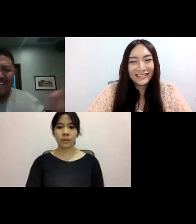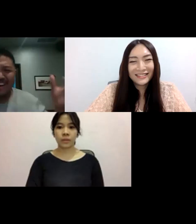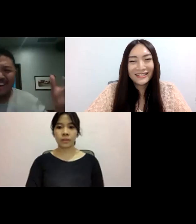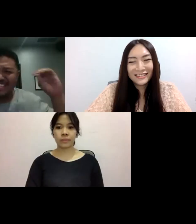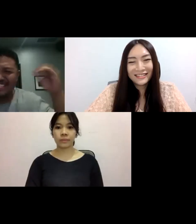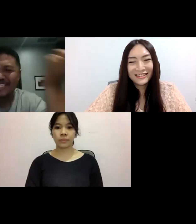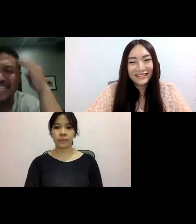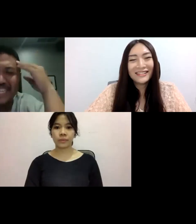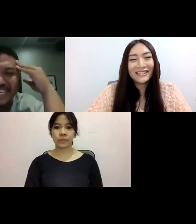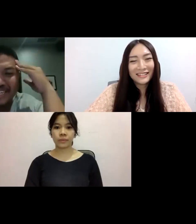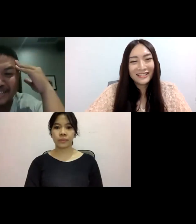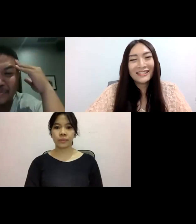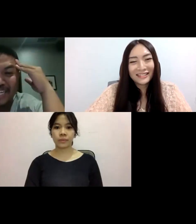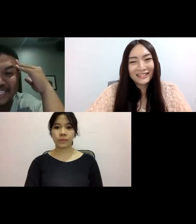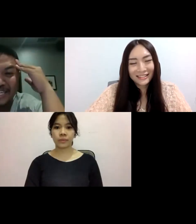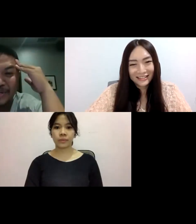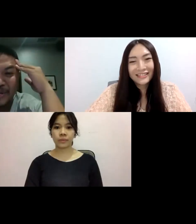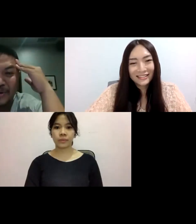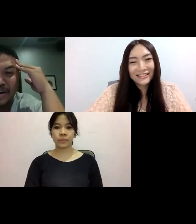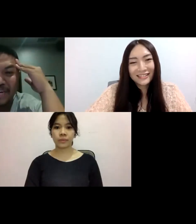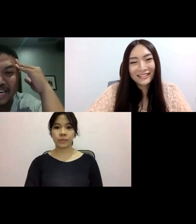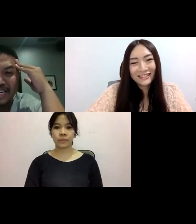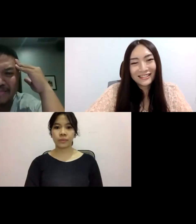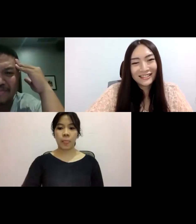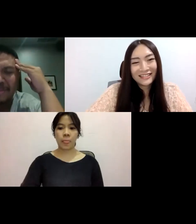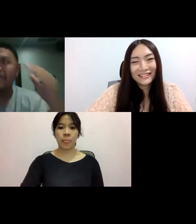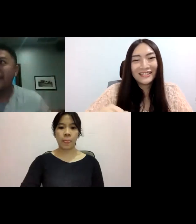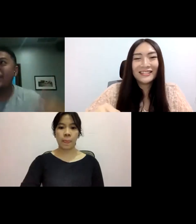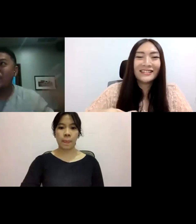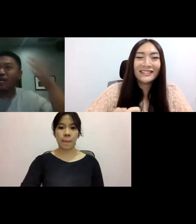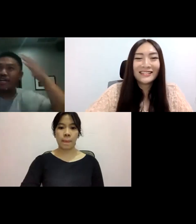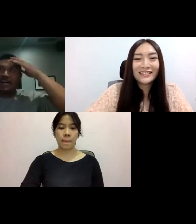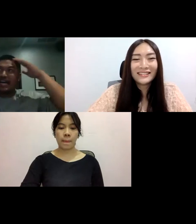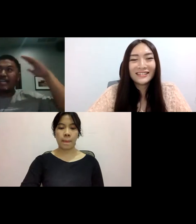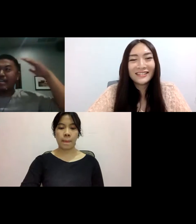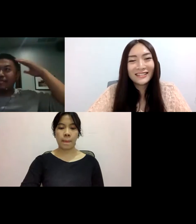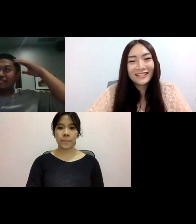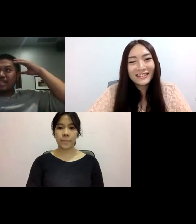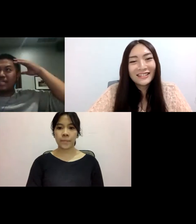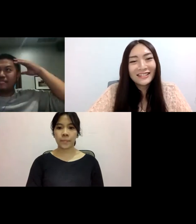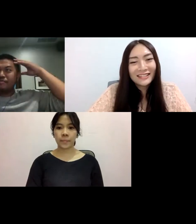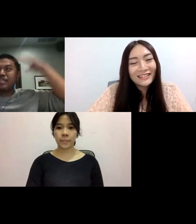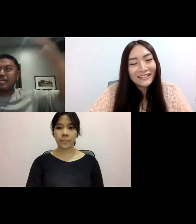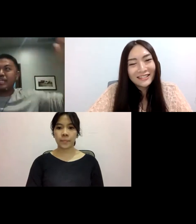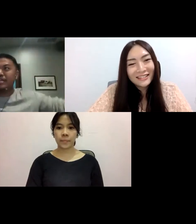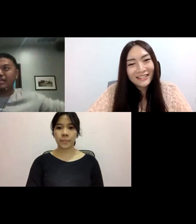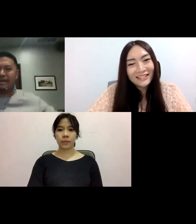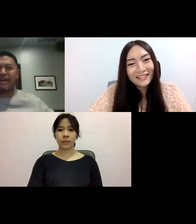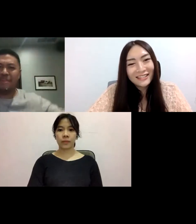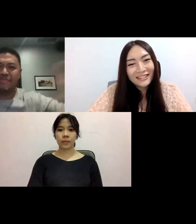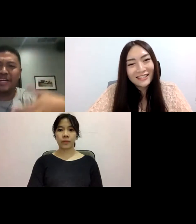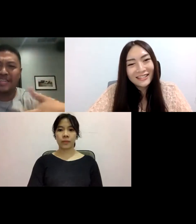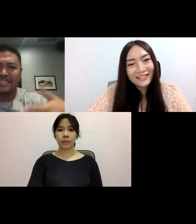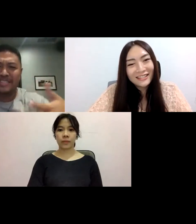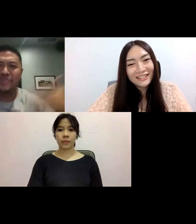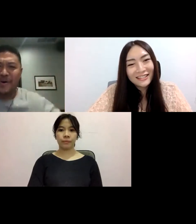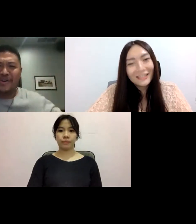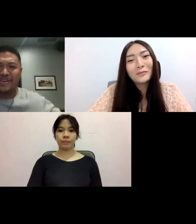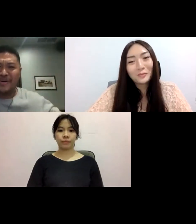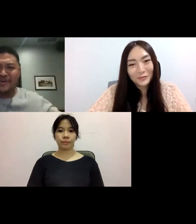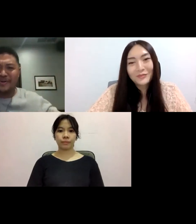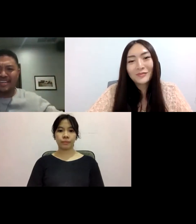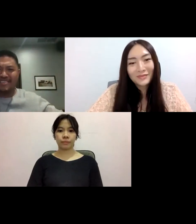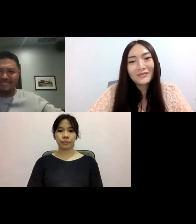Not necessarily romantic, I mean, like in Jakarta, I can like freely hug my friends in a